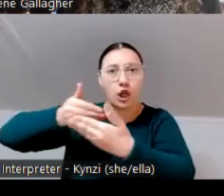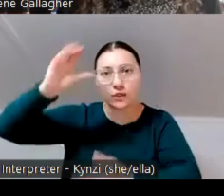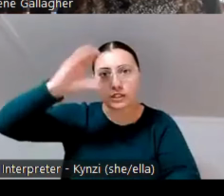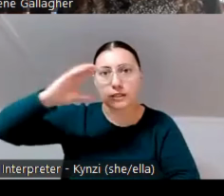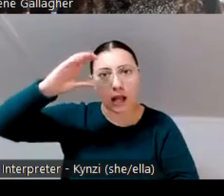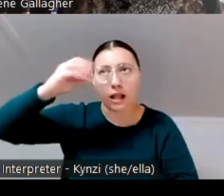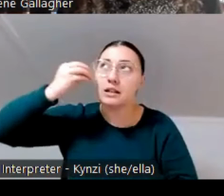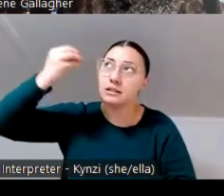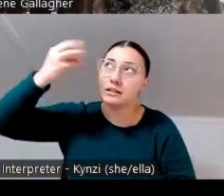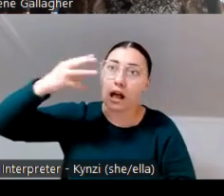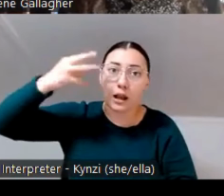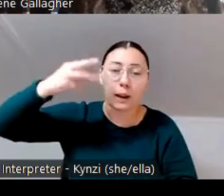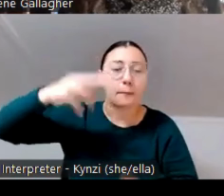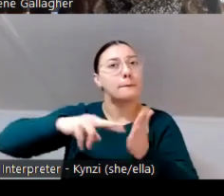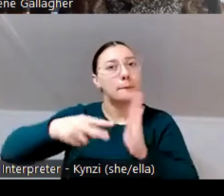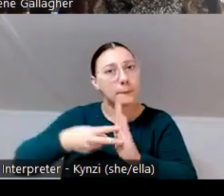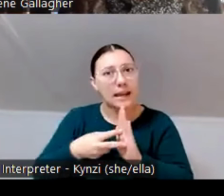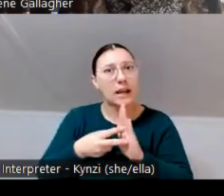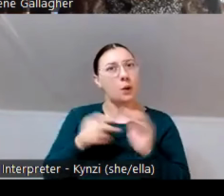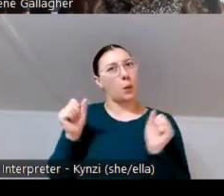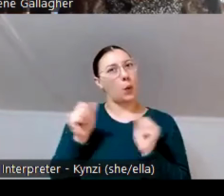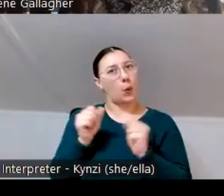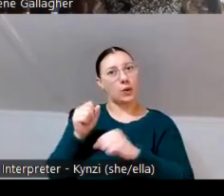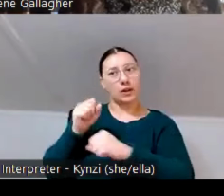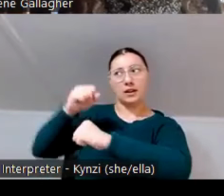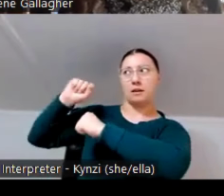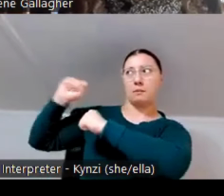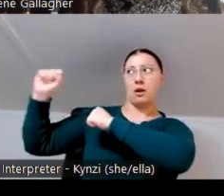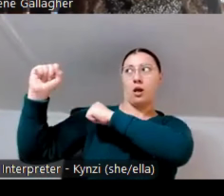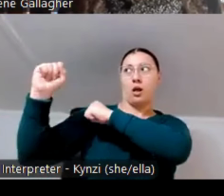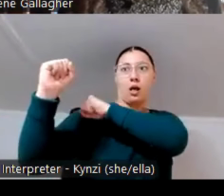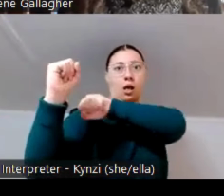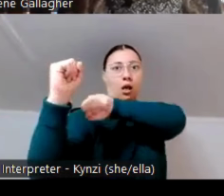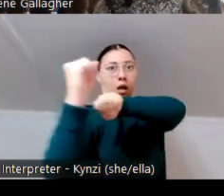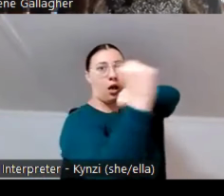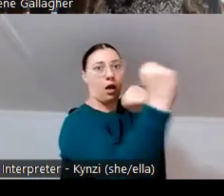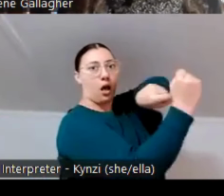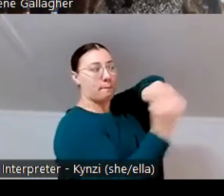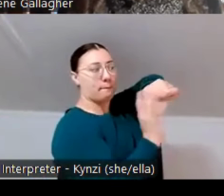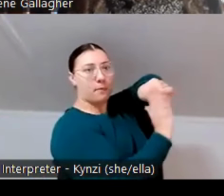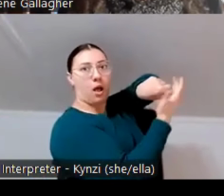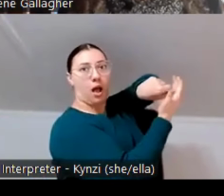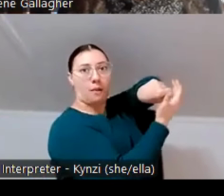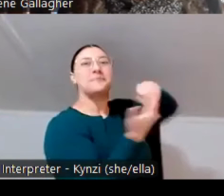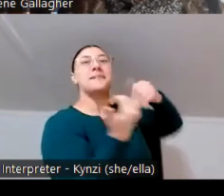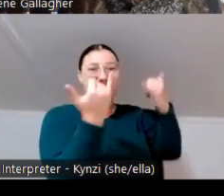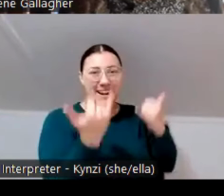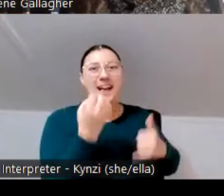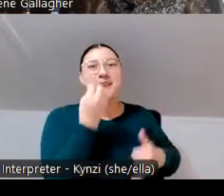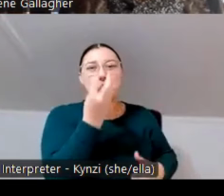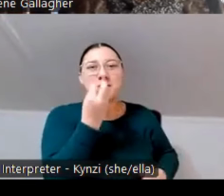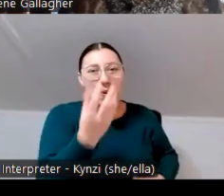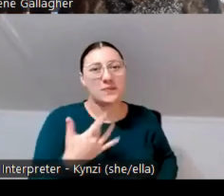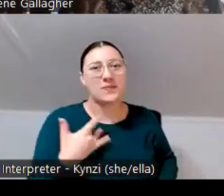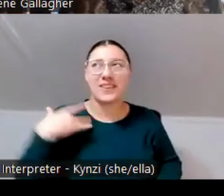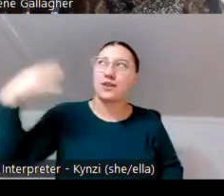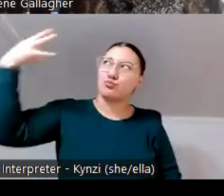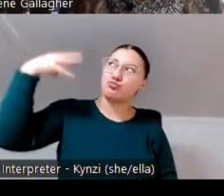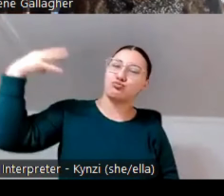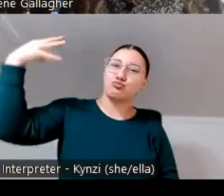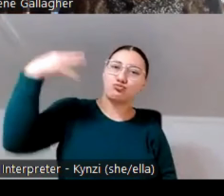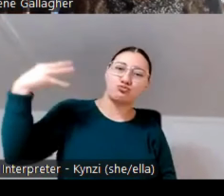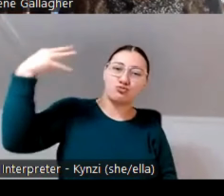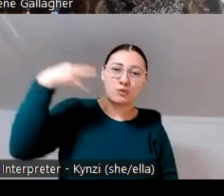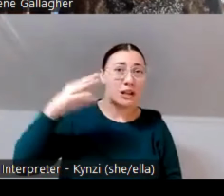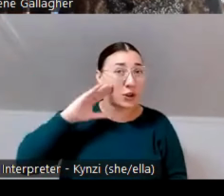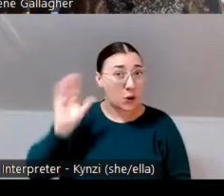heat. Weather can have a huge impact on your day, from what you wear to the activities you'll enjoy, and even the transportation